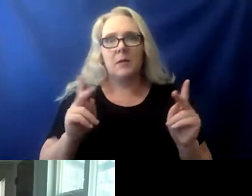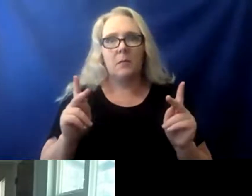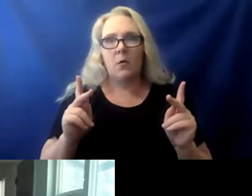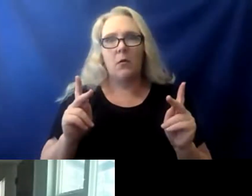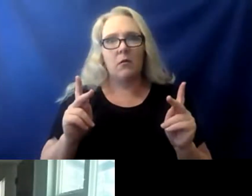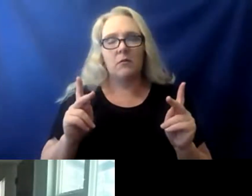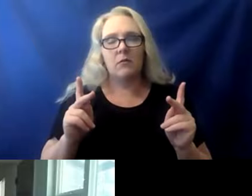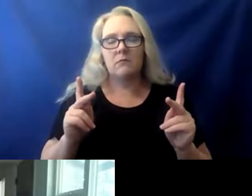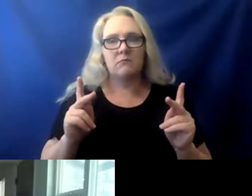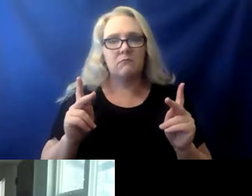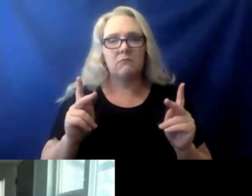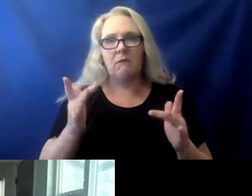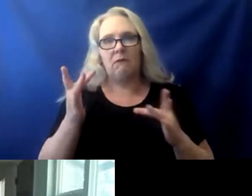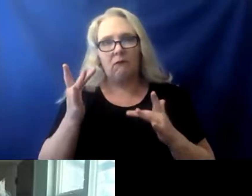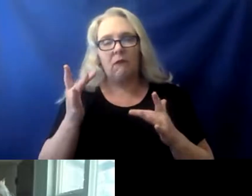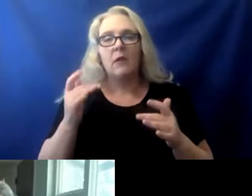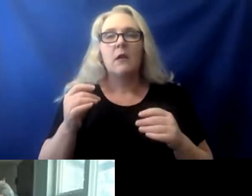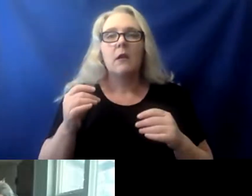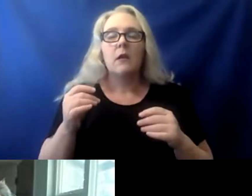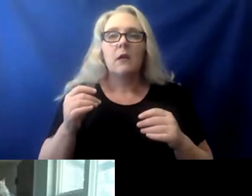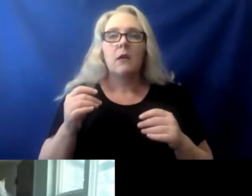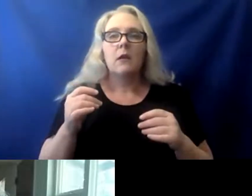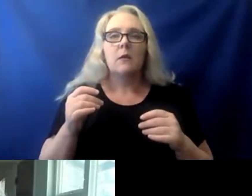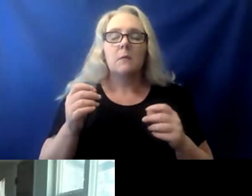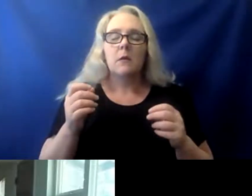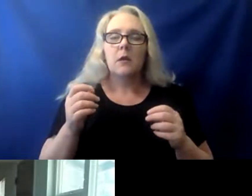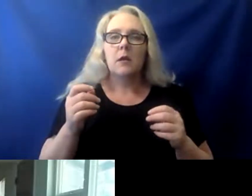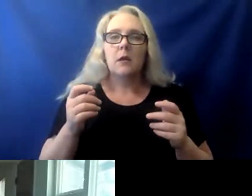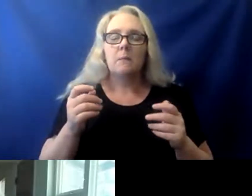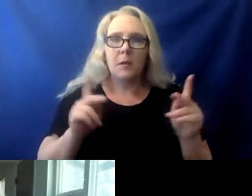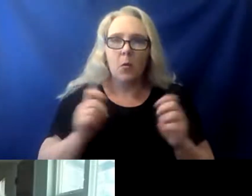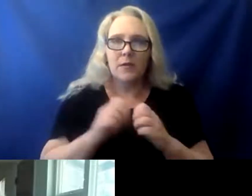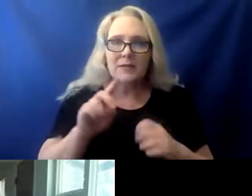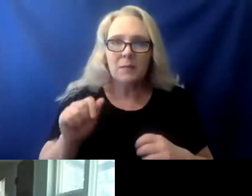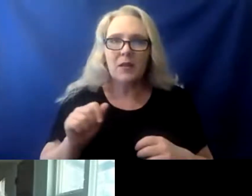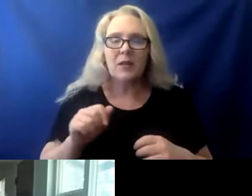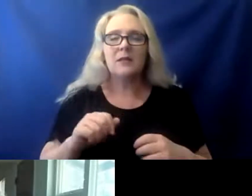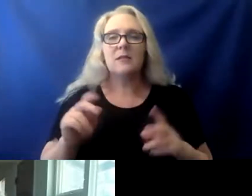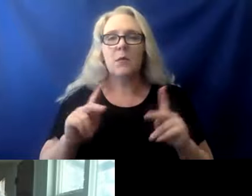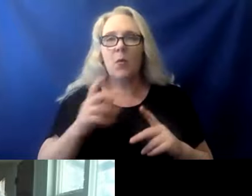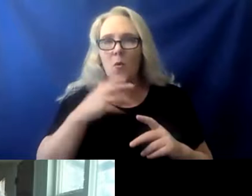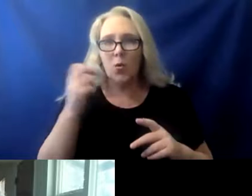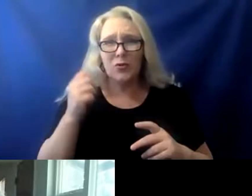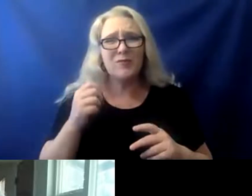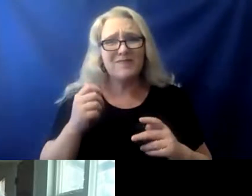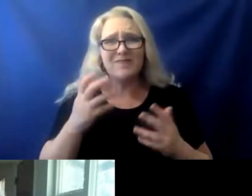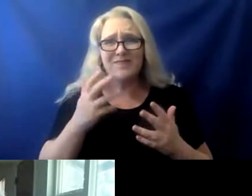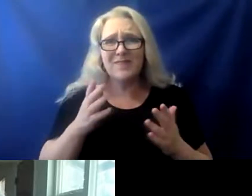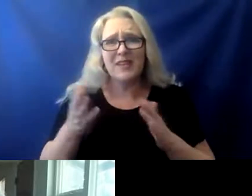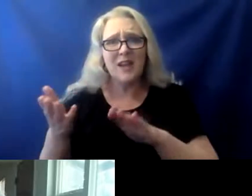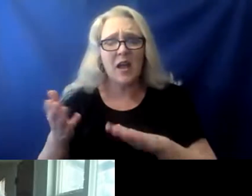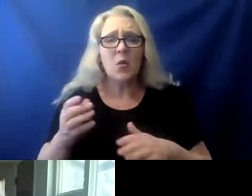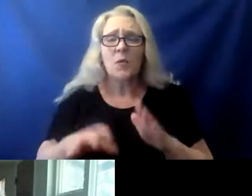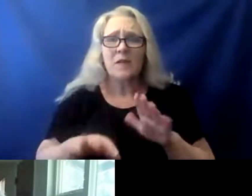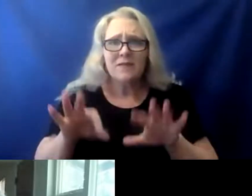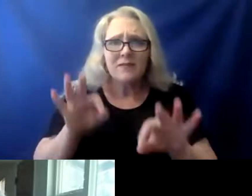with disabilities and older Californians died. We learned things about the inherent risks associated